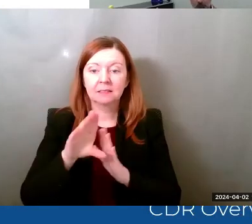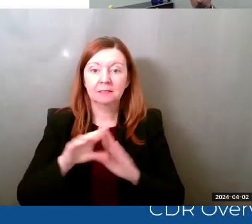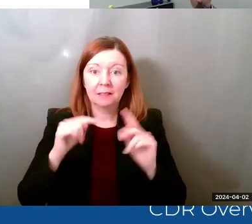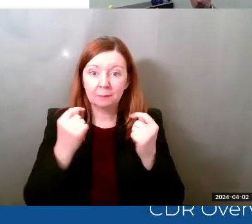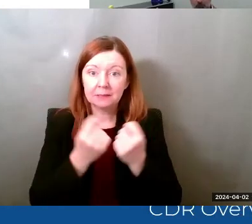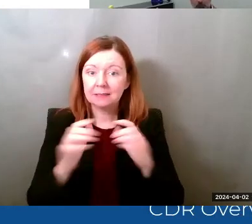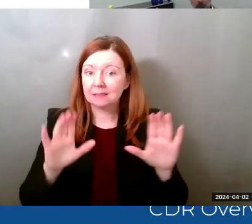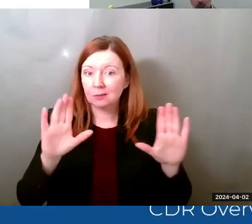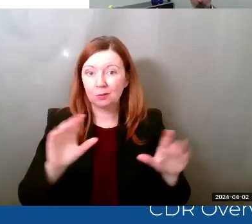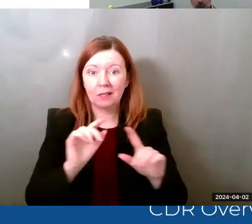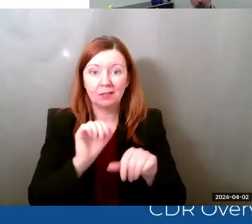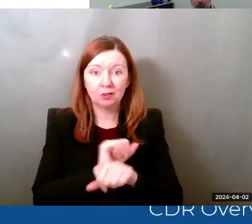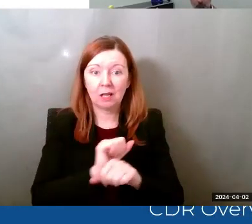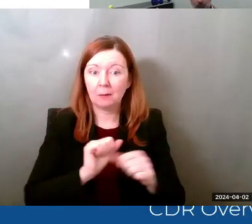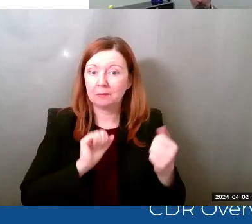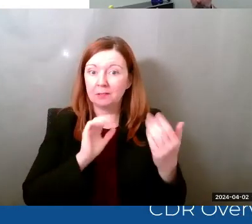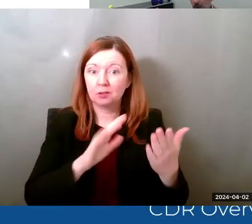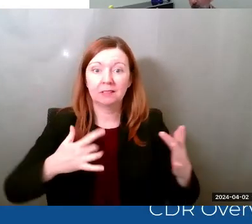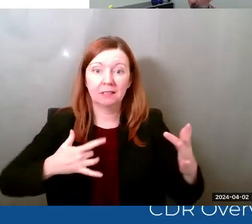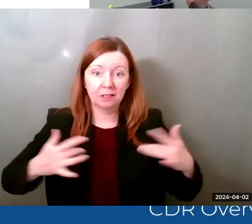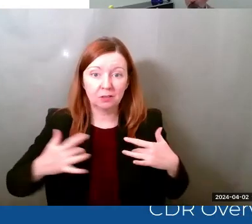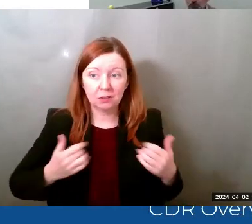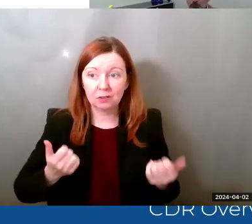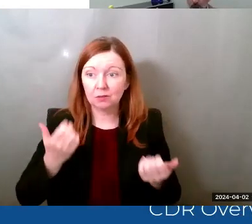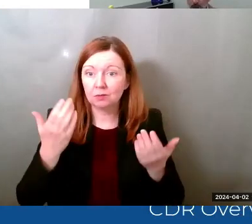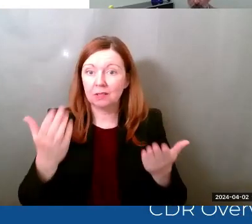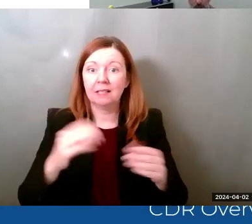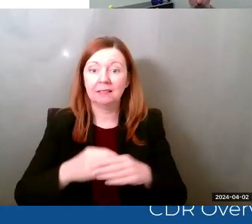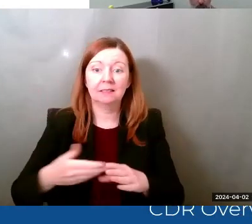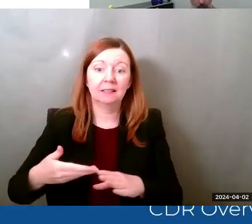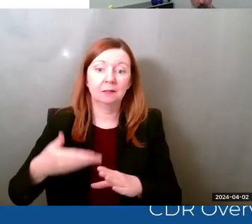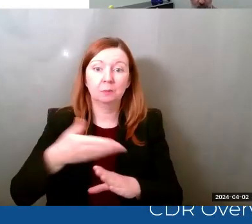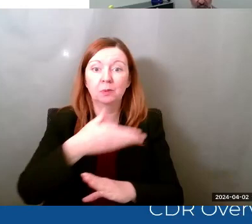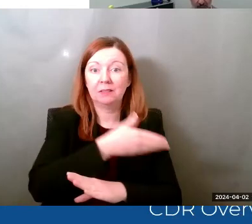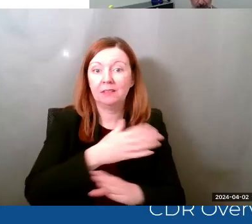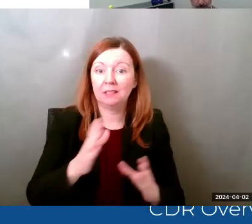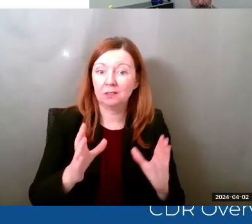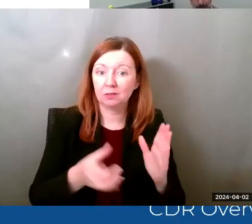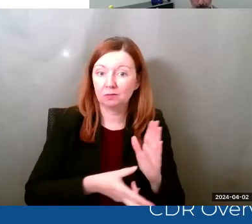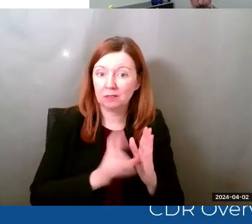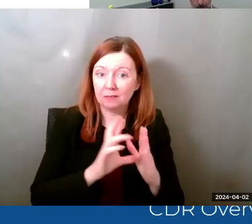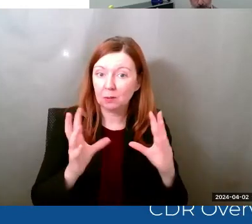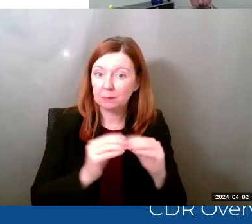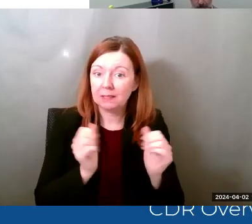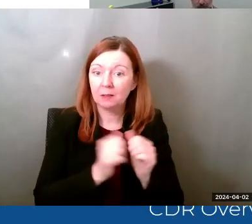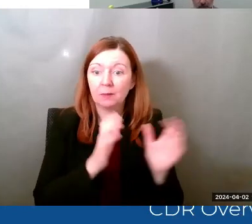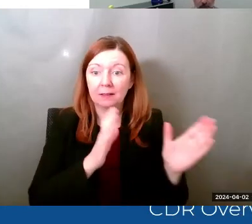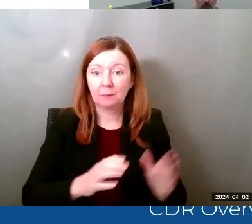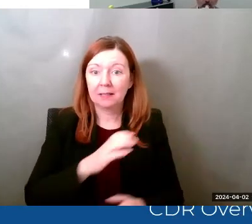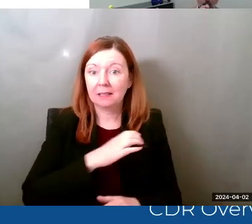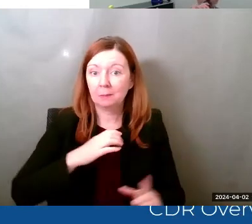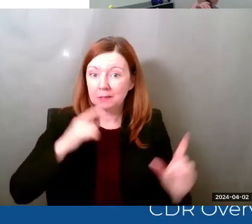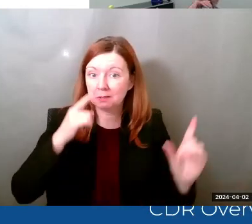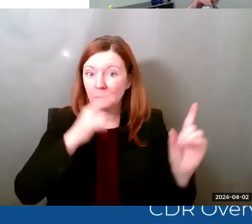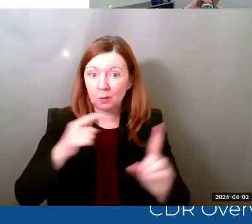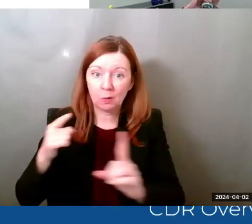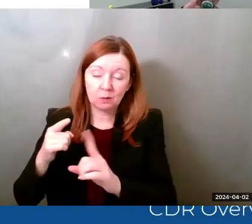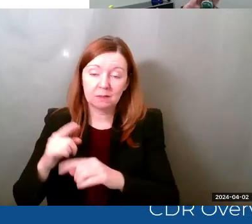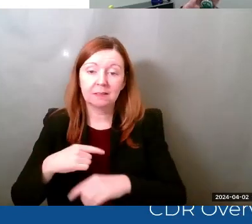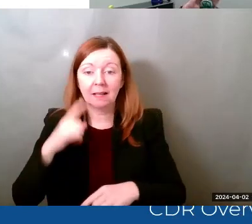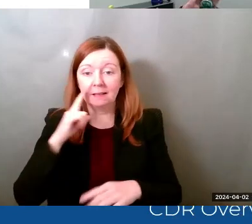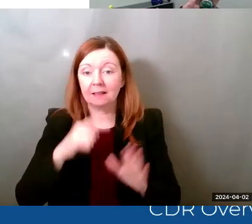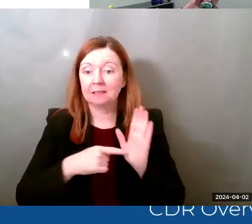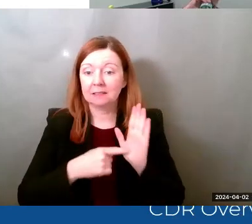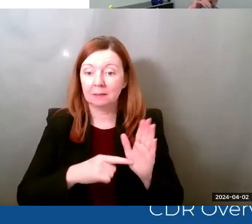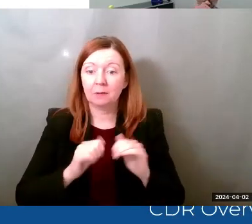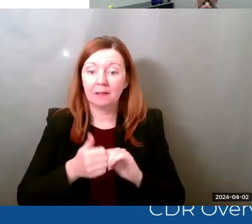has done a great job of addressing the concerns raised in the previous review meeting with the Planning Commission goals in mind. I think it's an